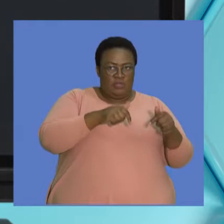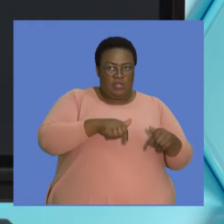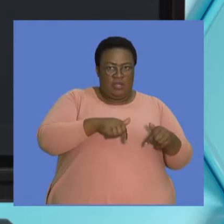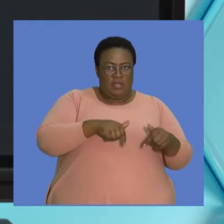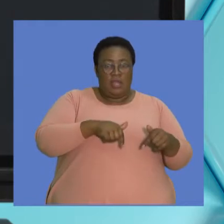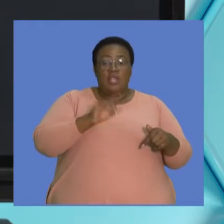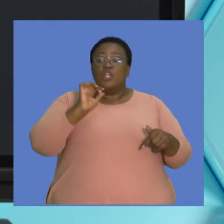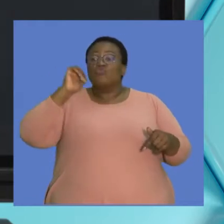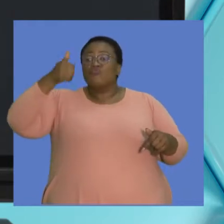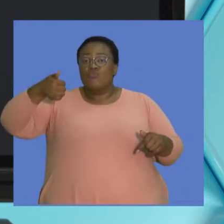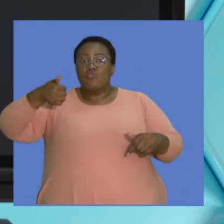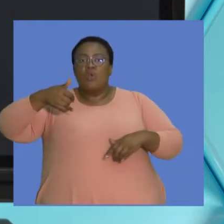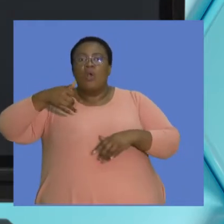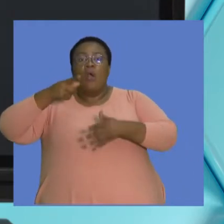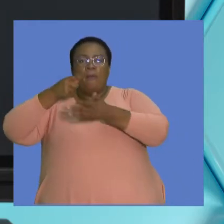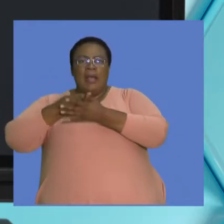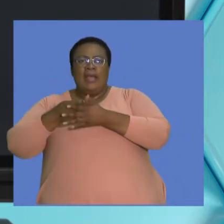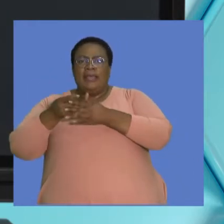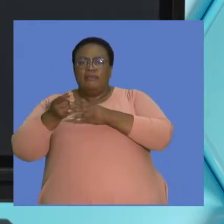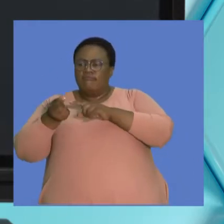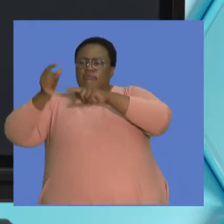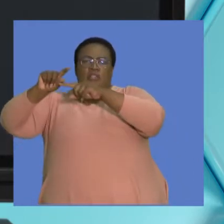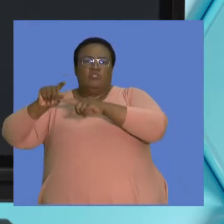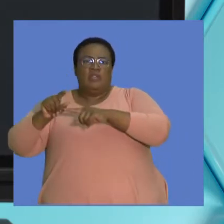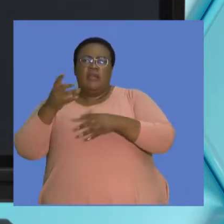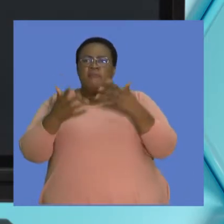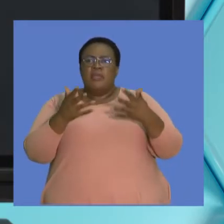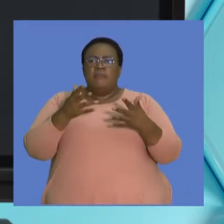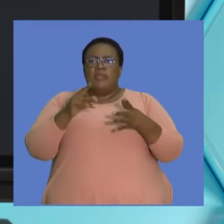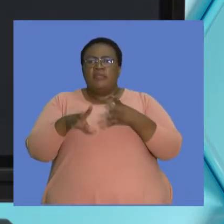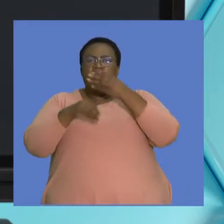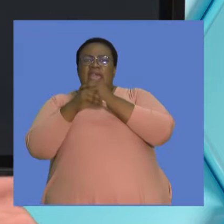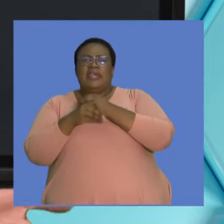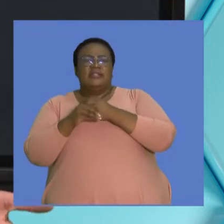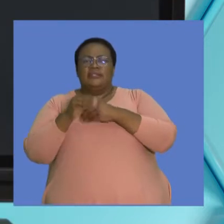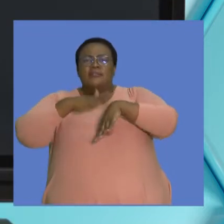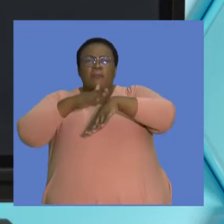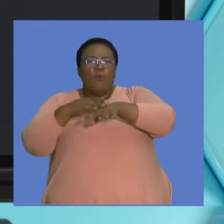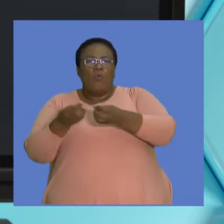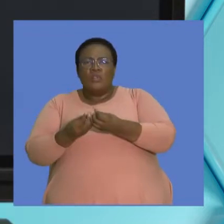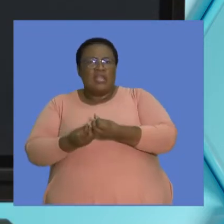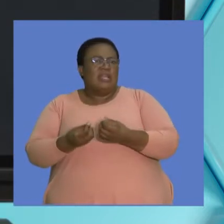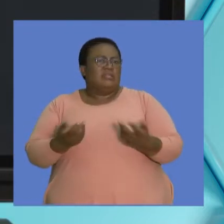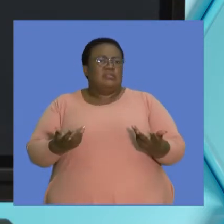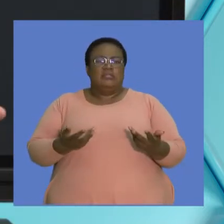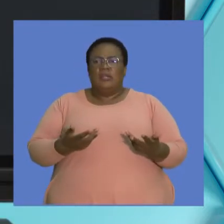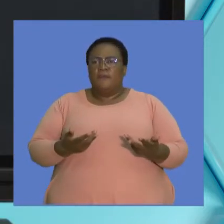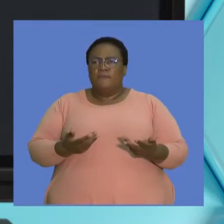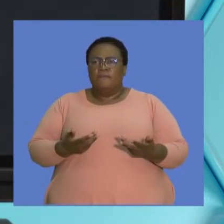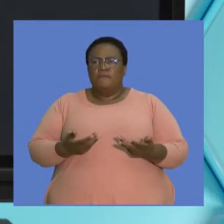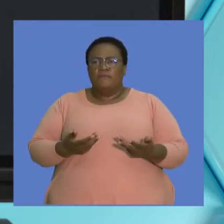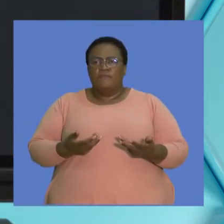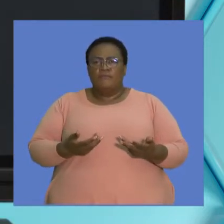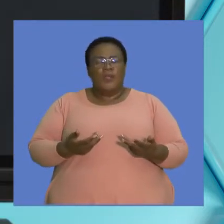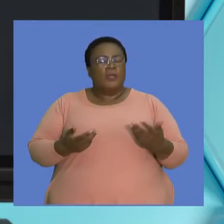higher price. Why? Because they would have modified it and added maybe one more button in the car, or they would have then,